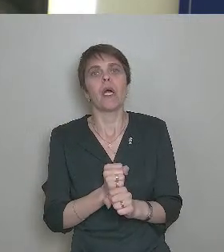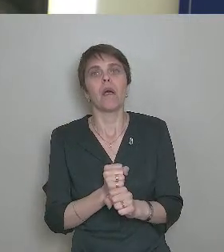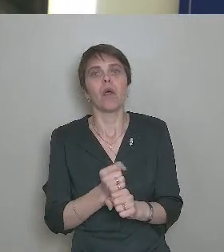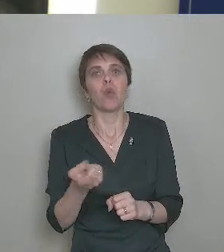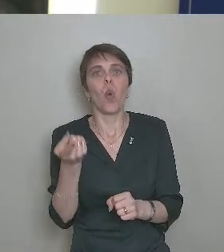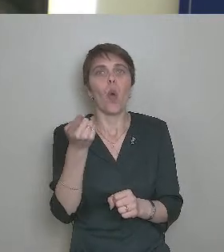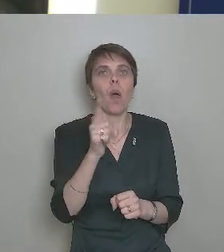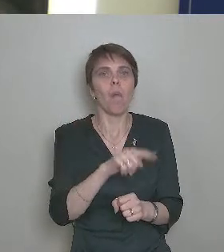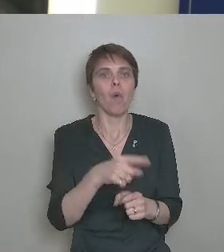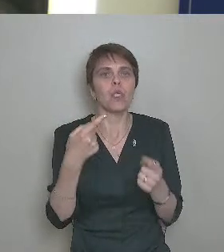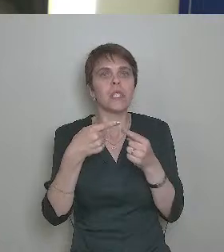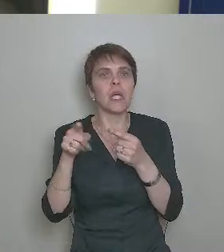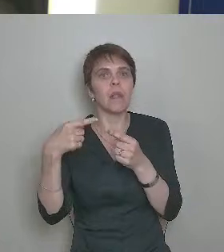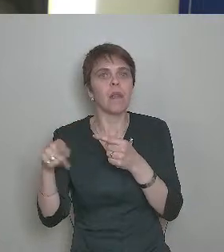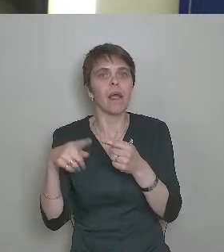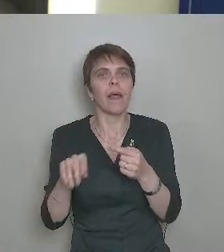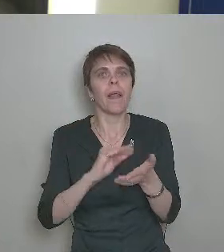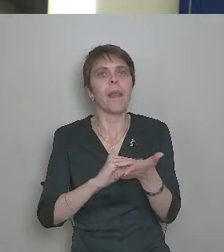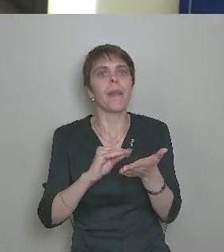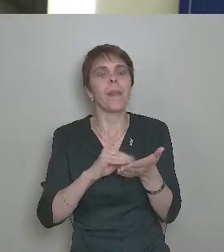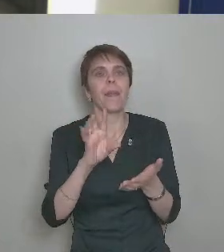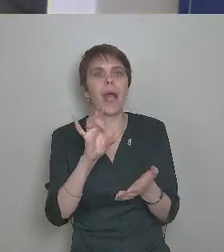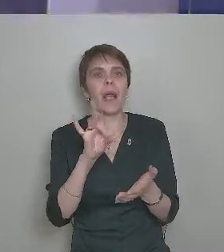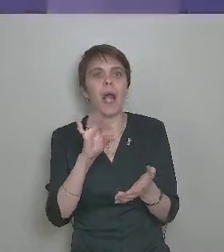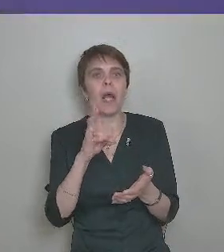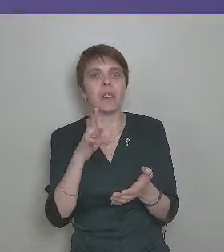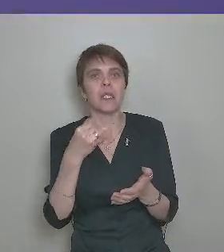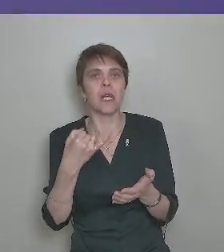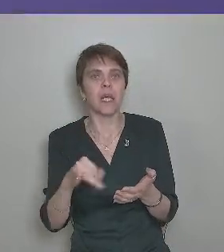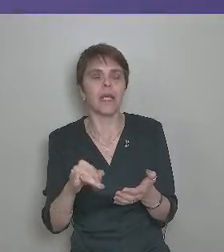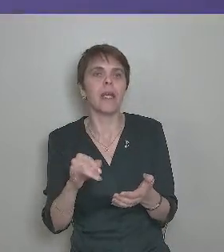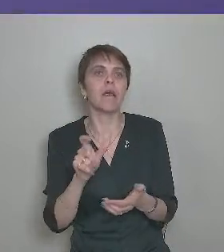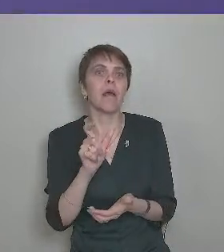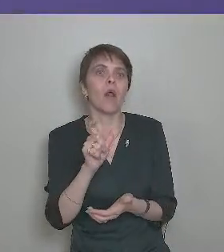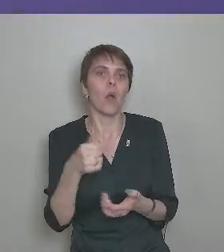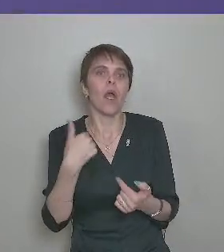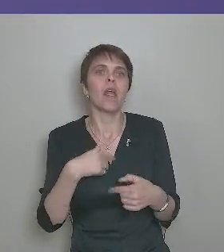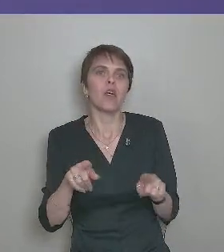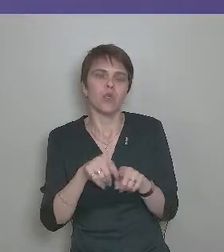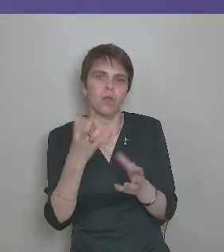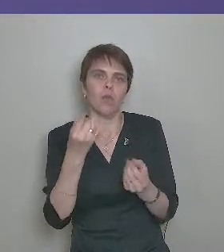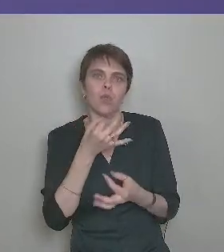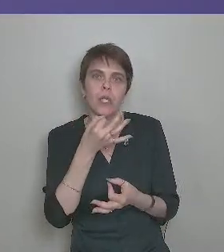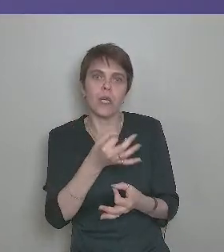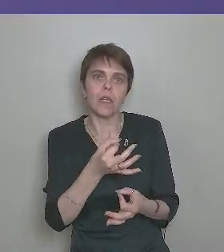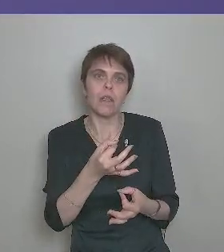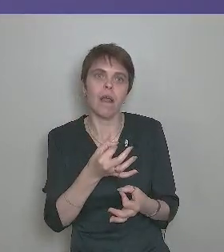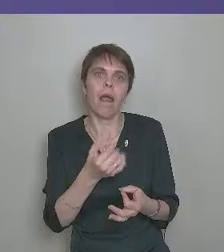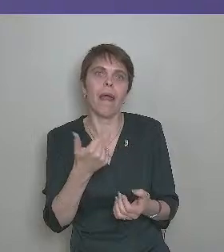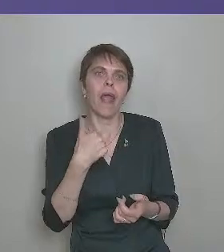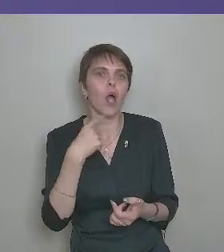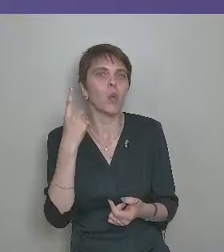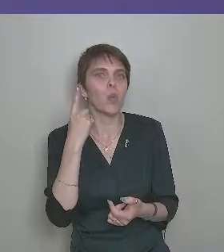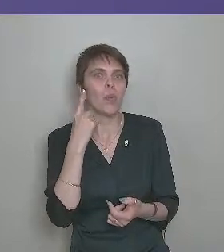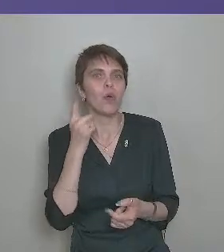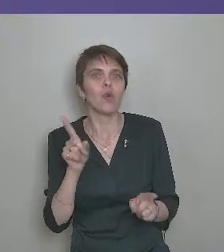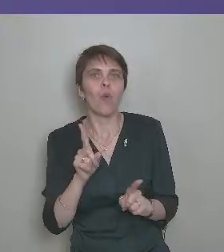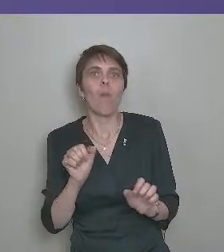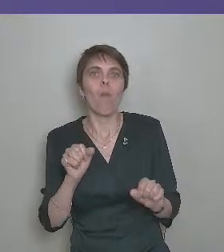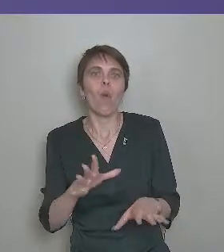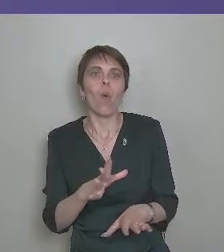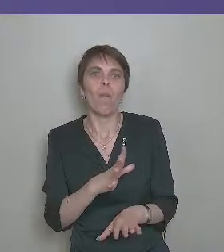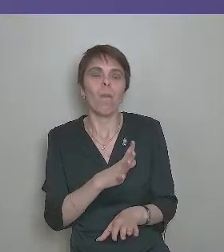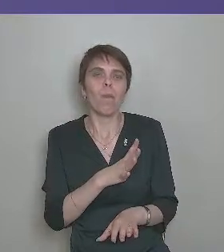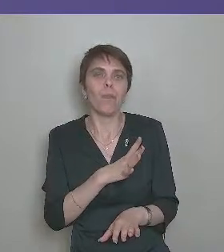a sigh of relief when this was cancelled. And I'd like to emphasize, I believe